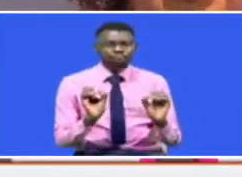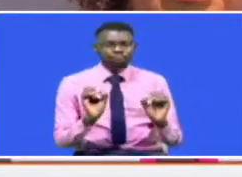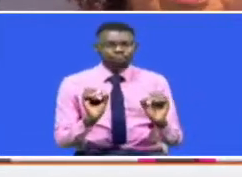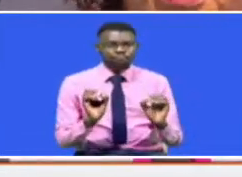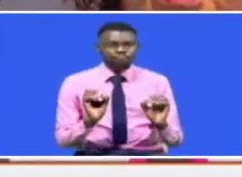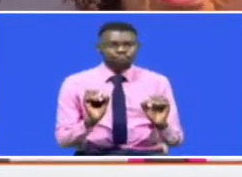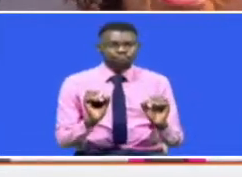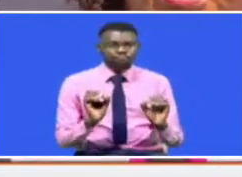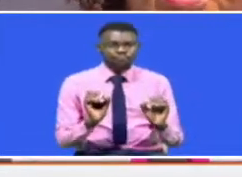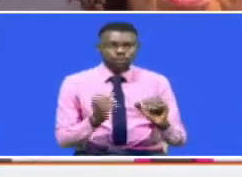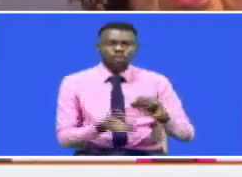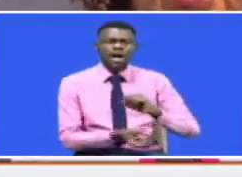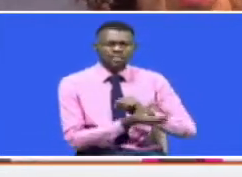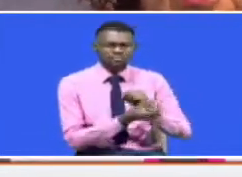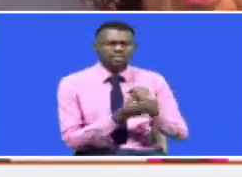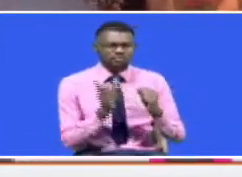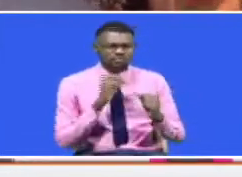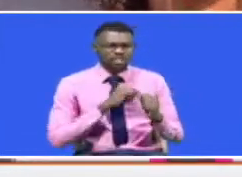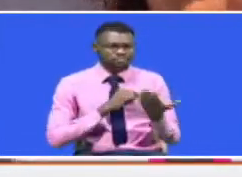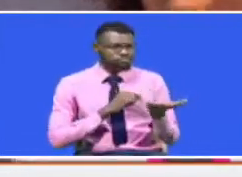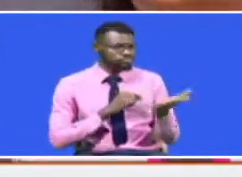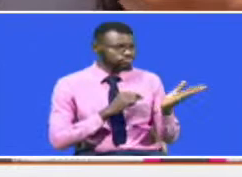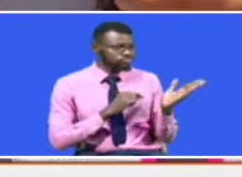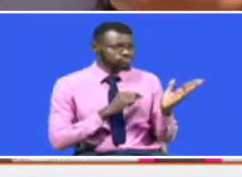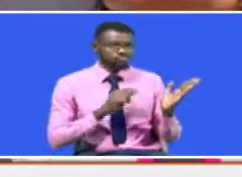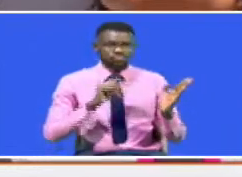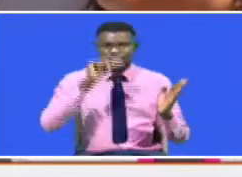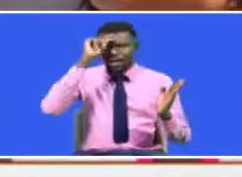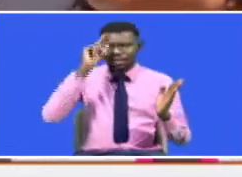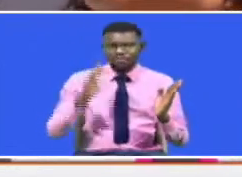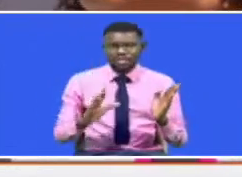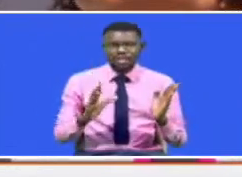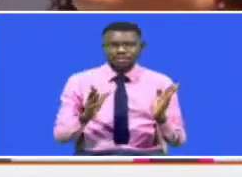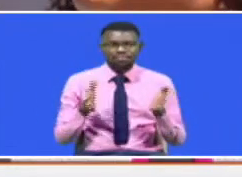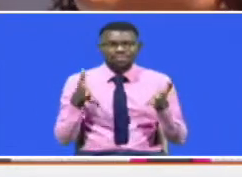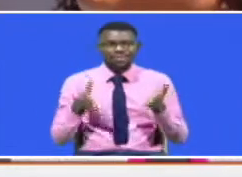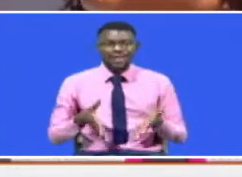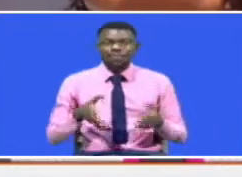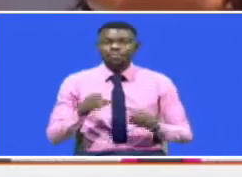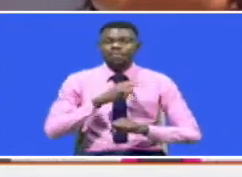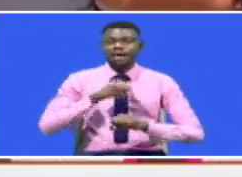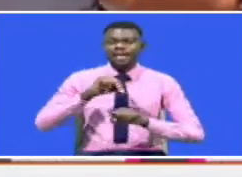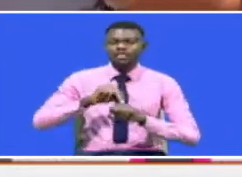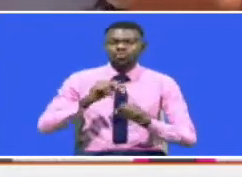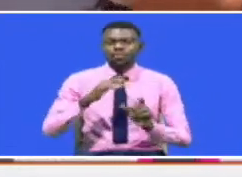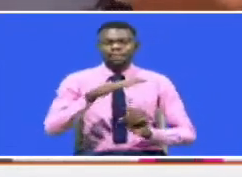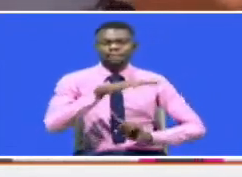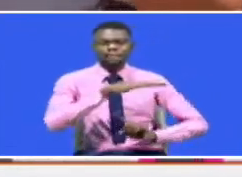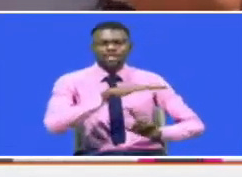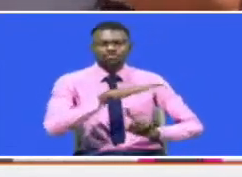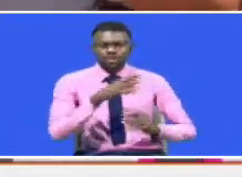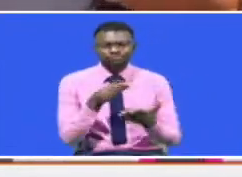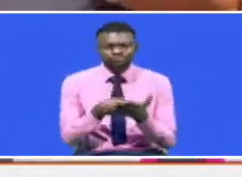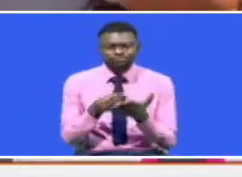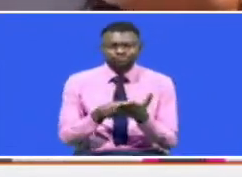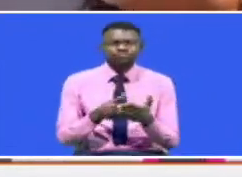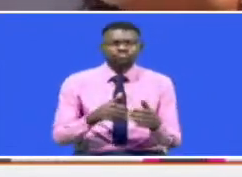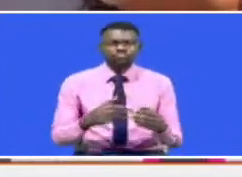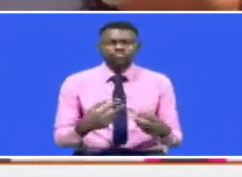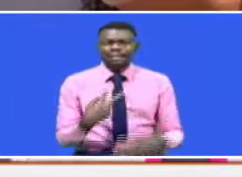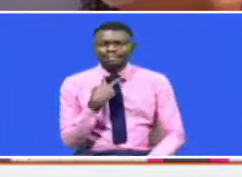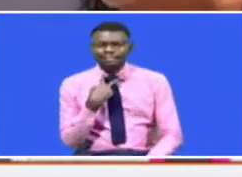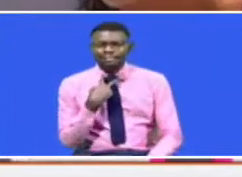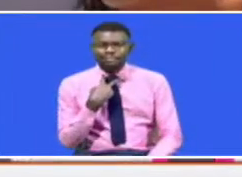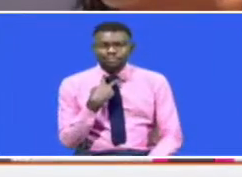we have explained to the governors the strain that the National Treasury is undergoing, and they